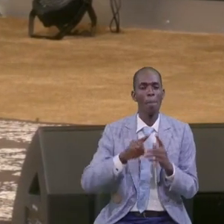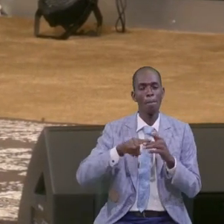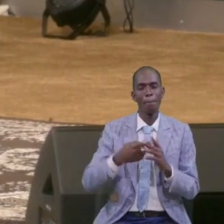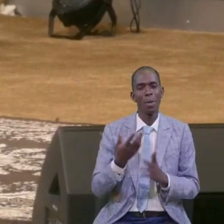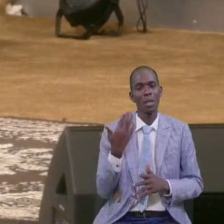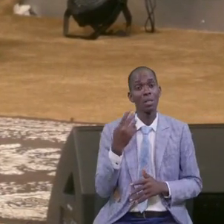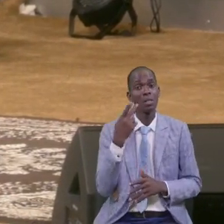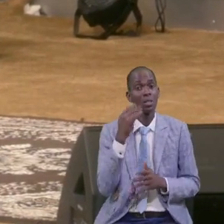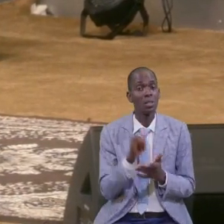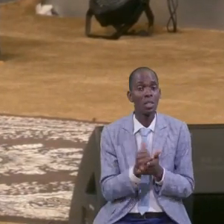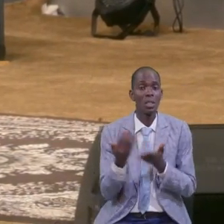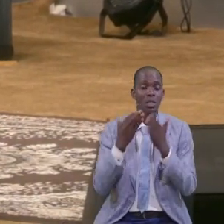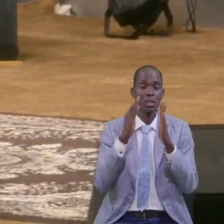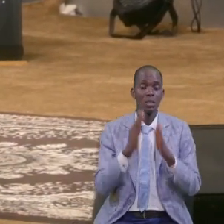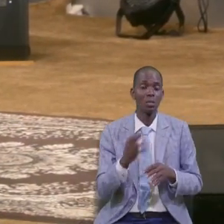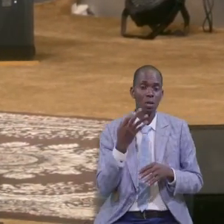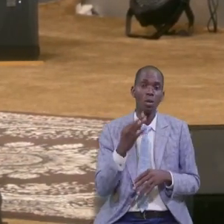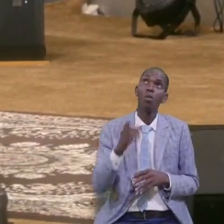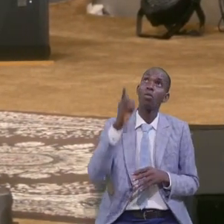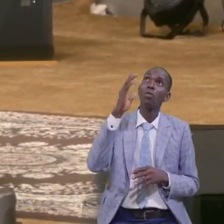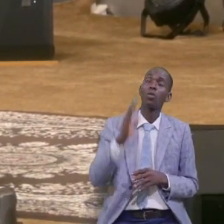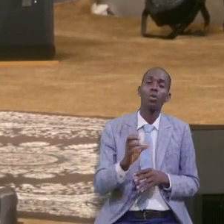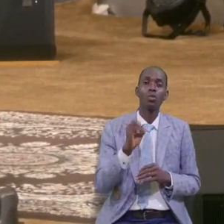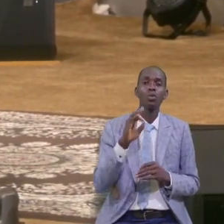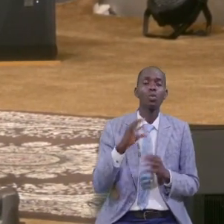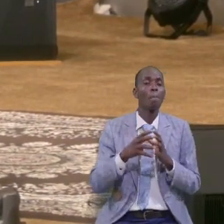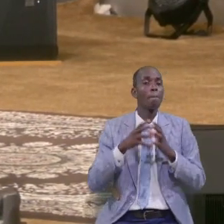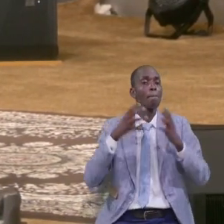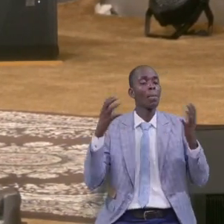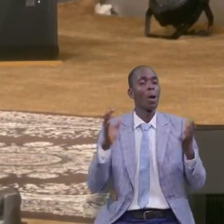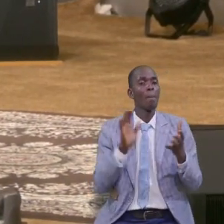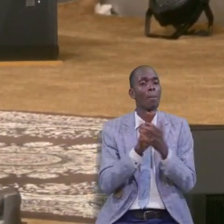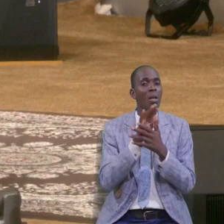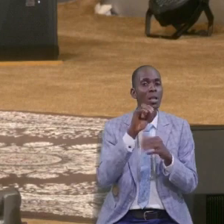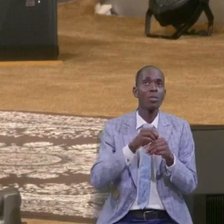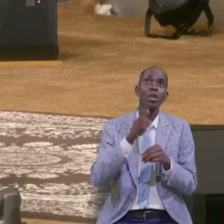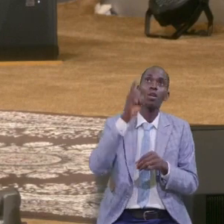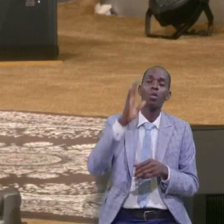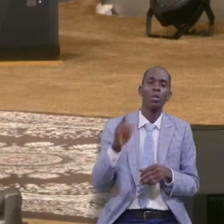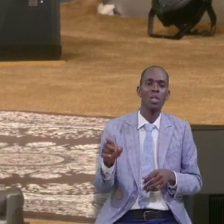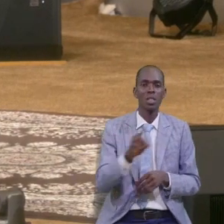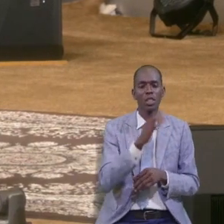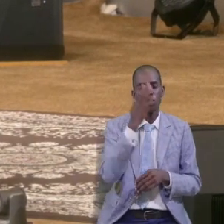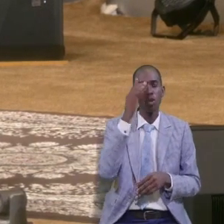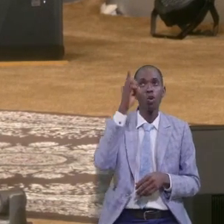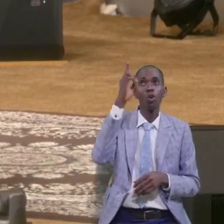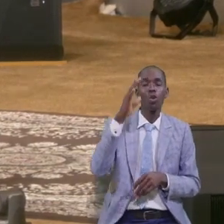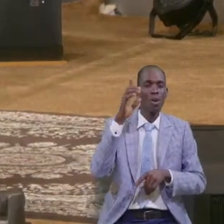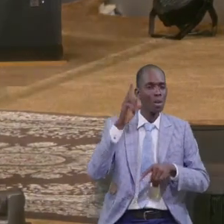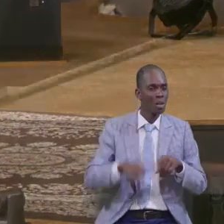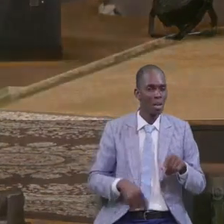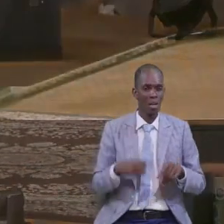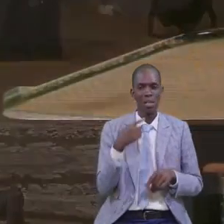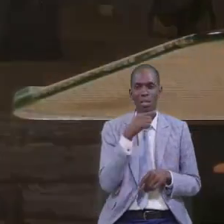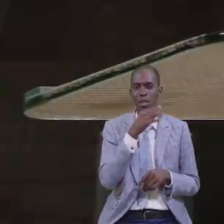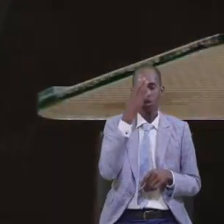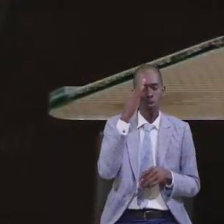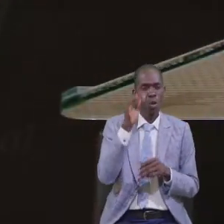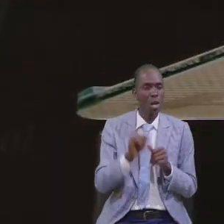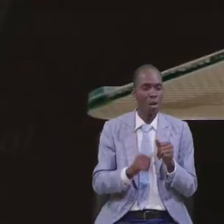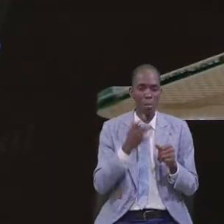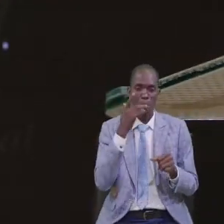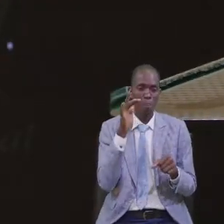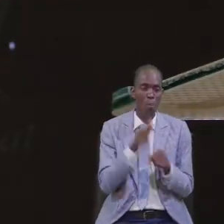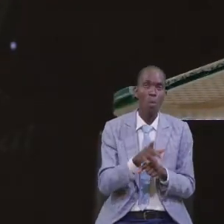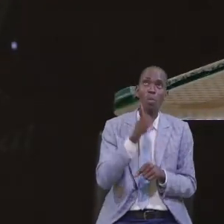God so believe in God that they know that God cannot lie, and they know that every promise God has given